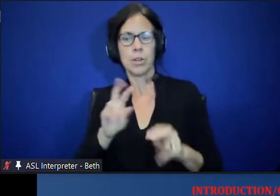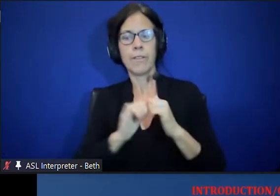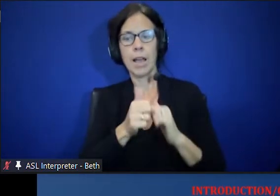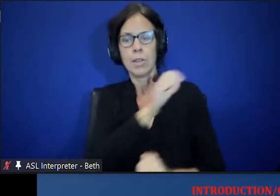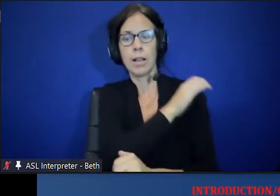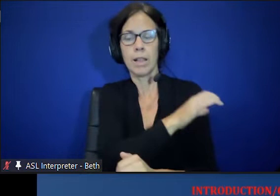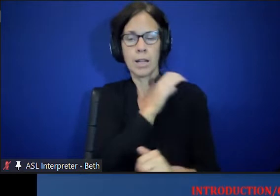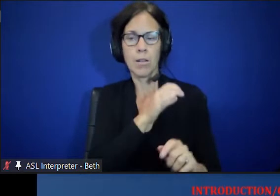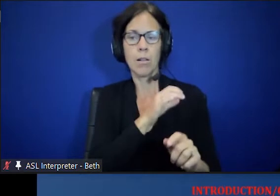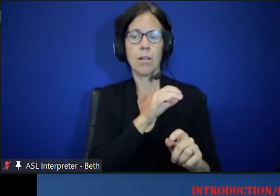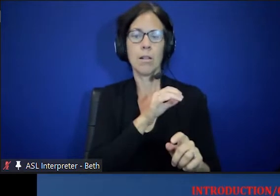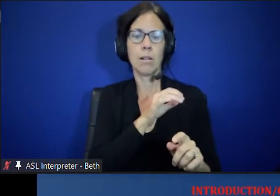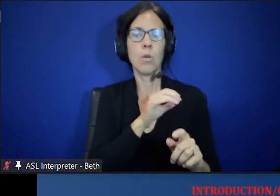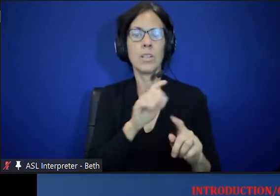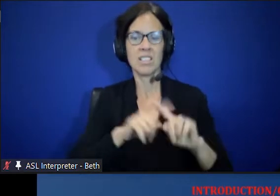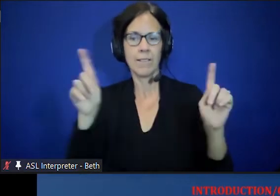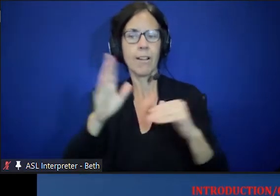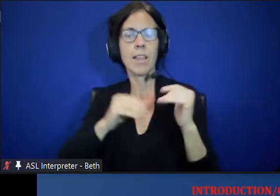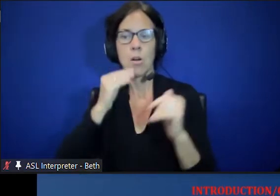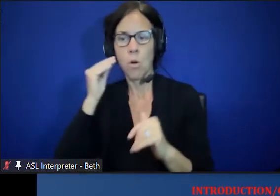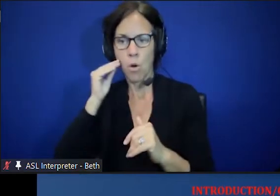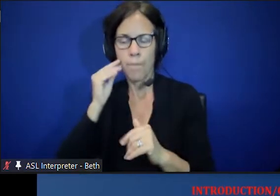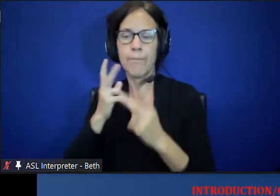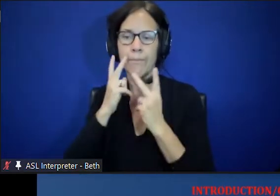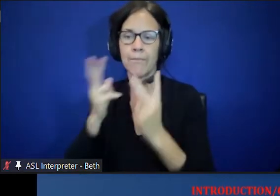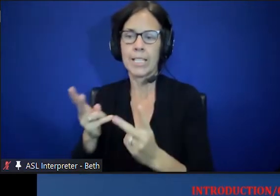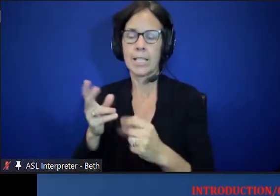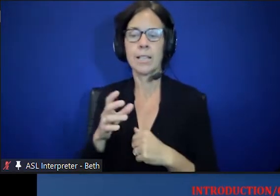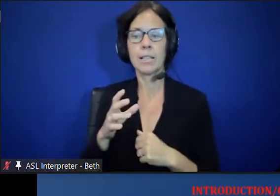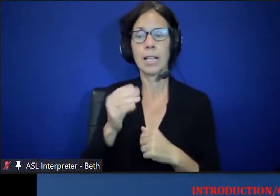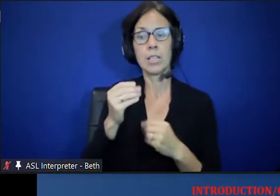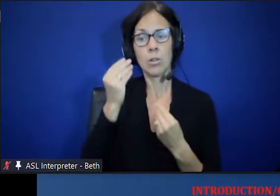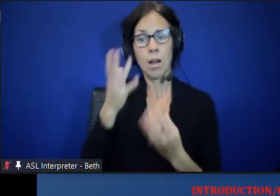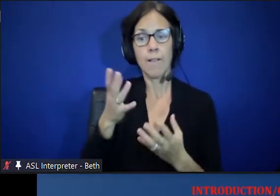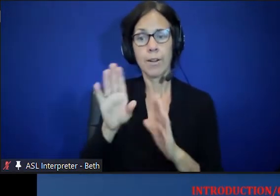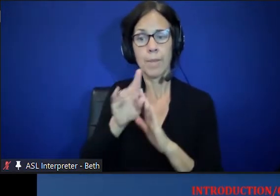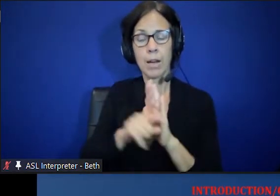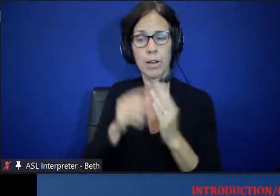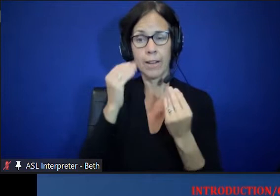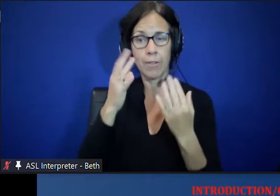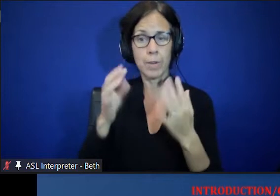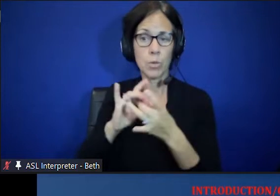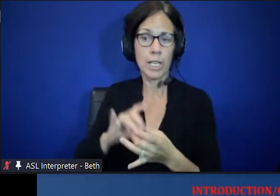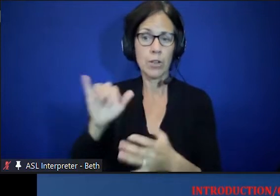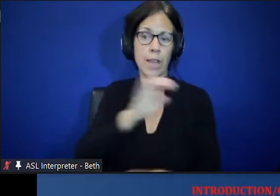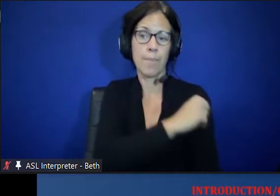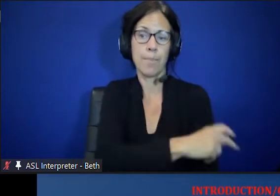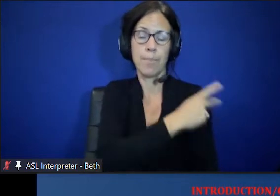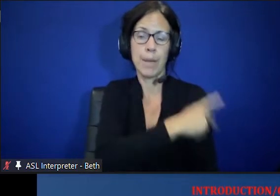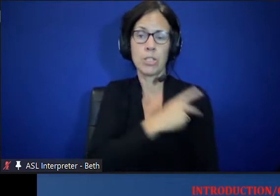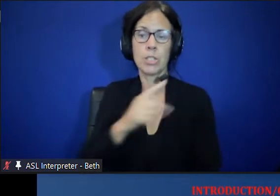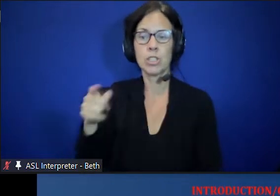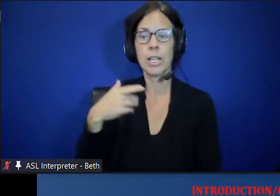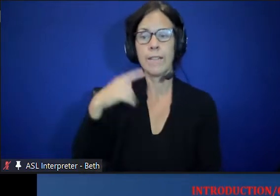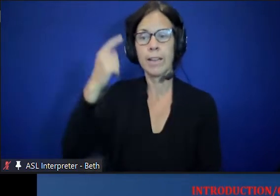from the at-home visit. And just to give you guys a little bit of background information on Emma. So Emma has a